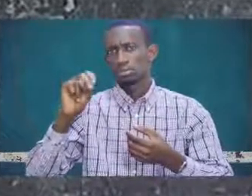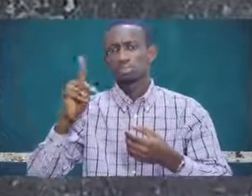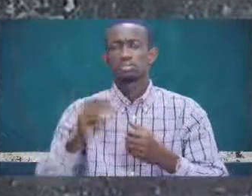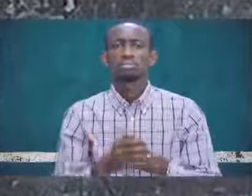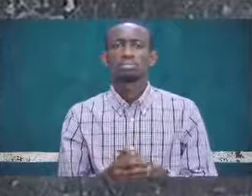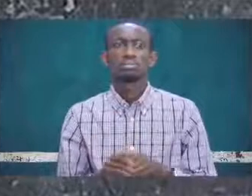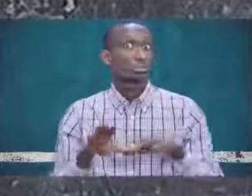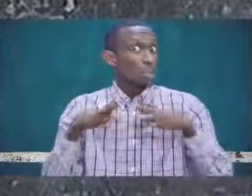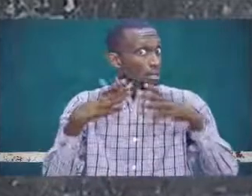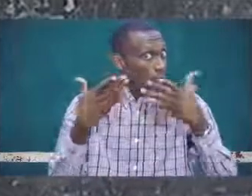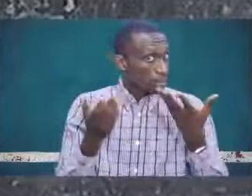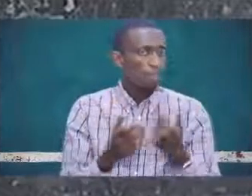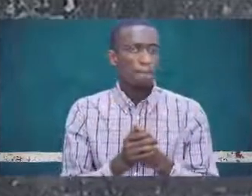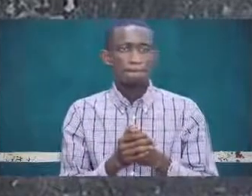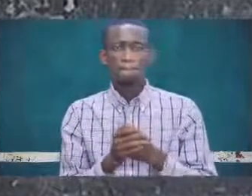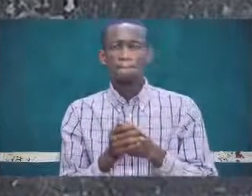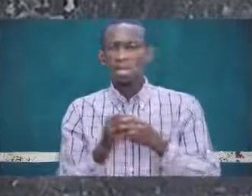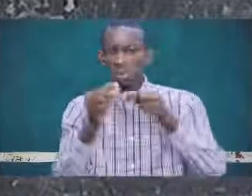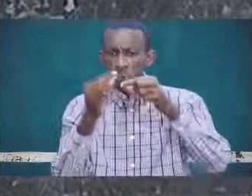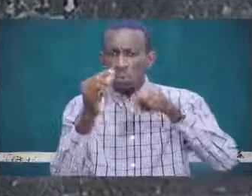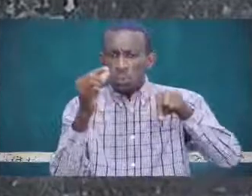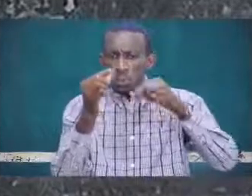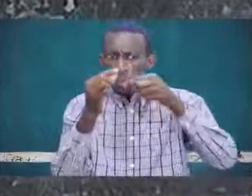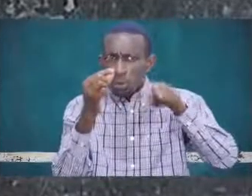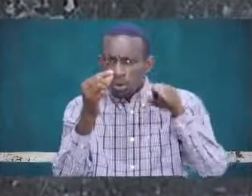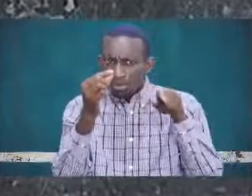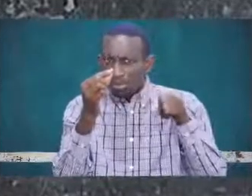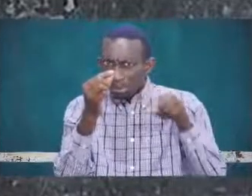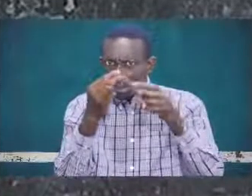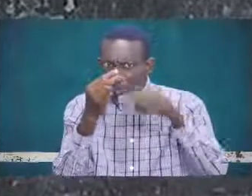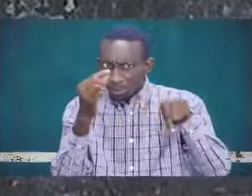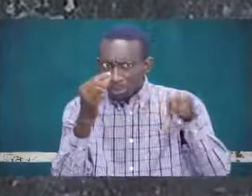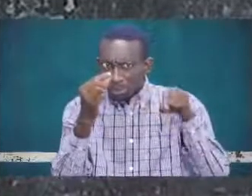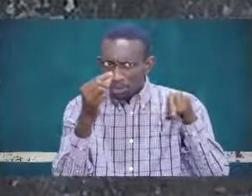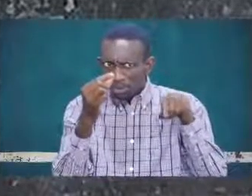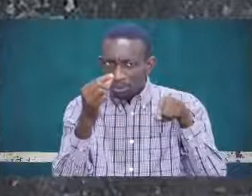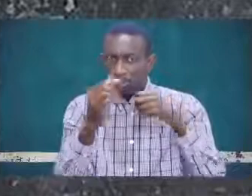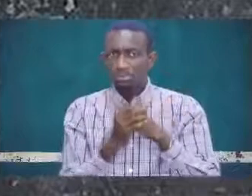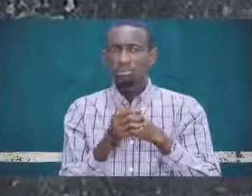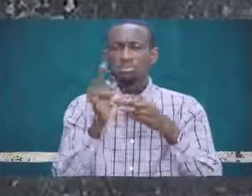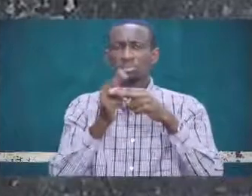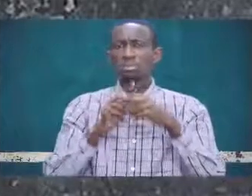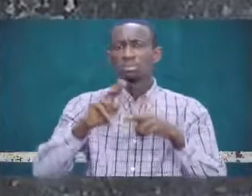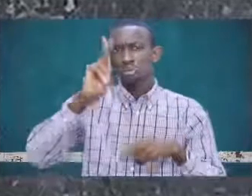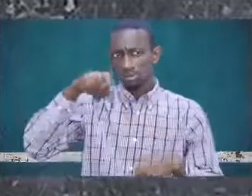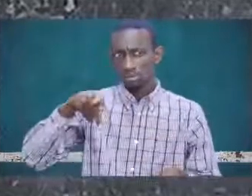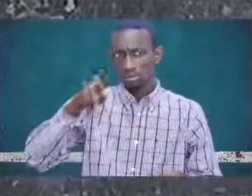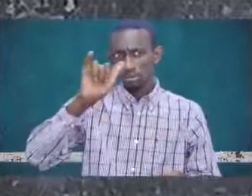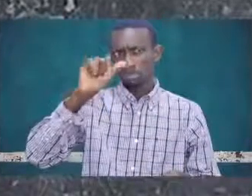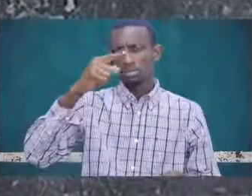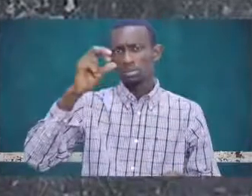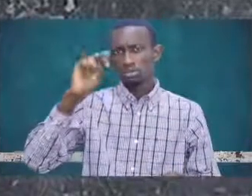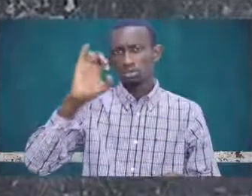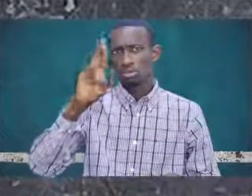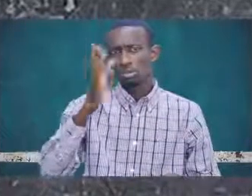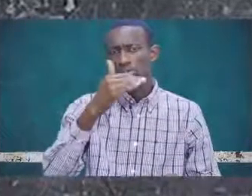is another ring which is also found below, which is called the pyloric sphincter, which is found below at the lower end of the stomach,